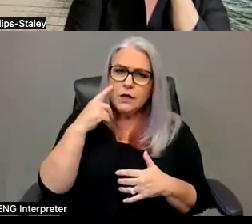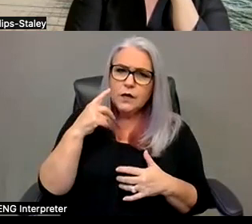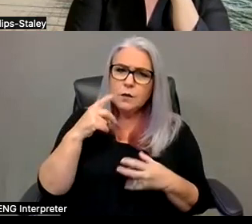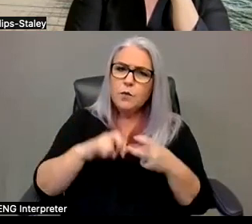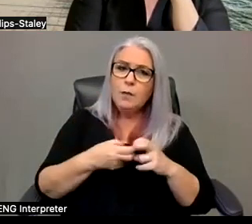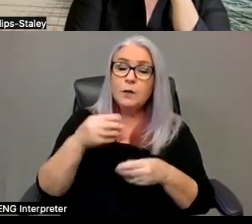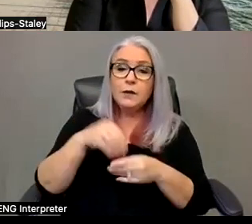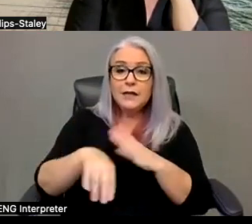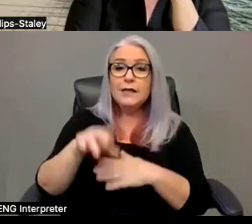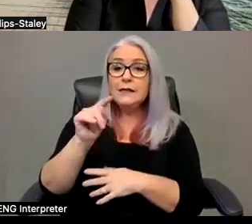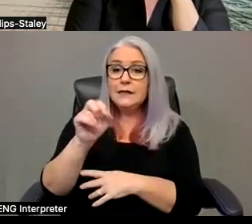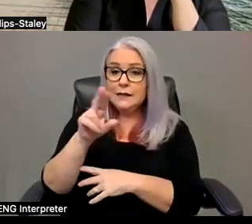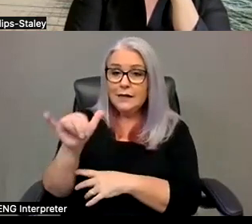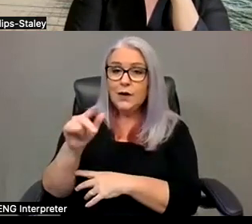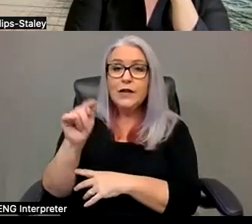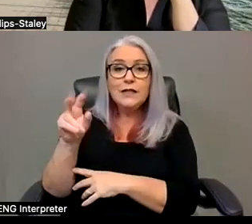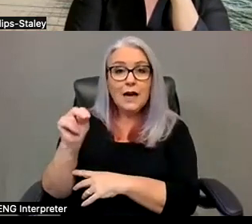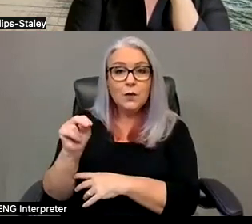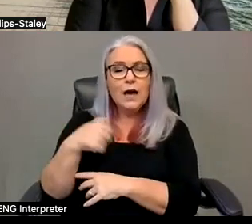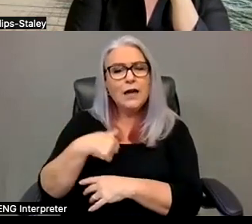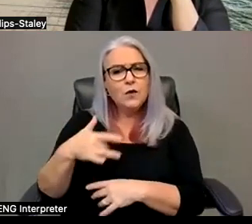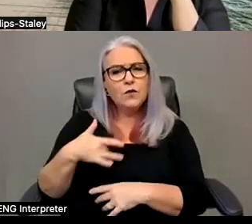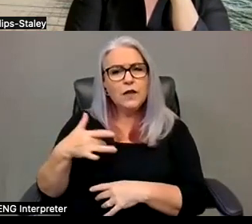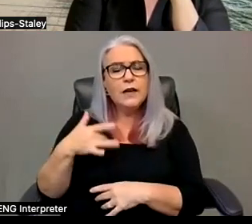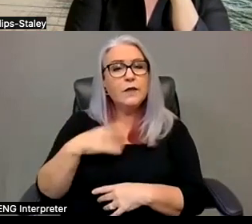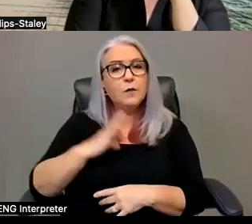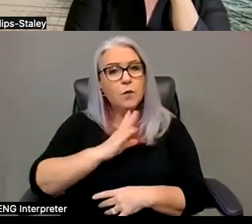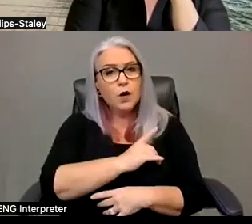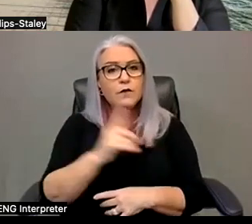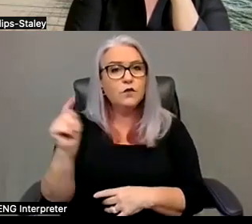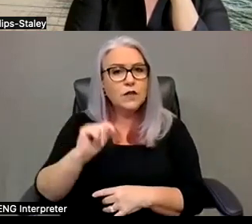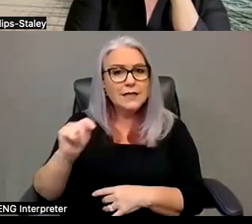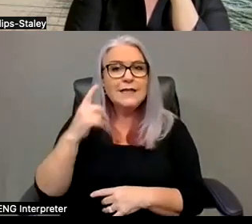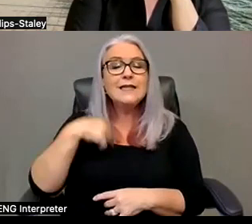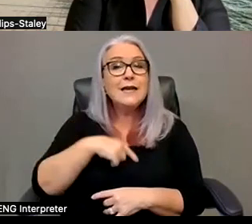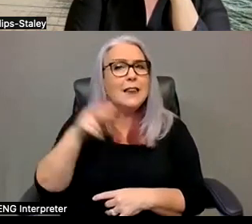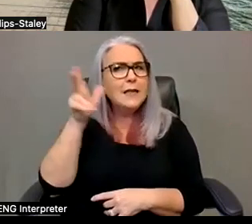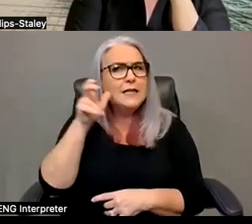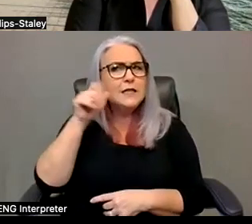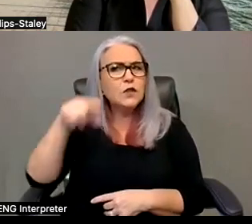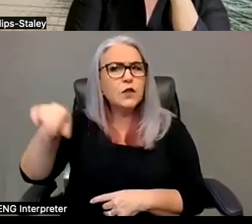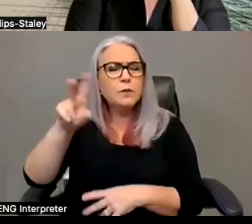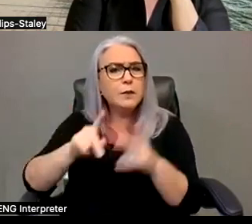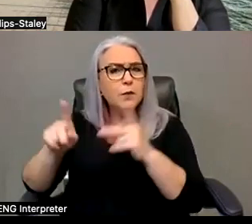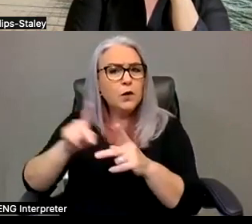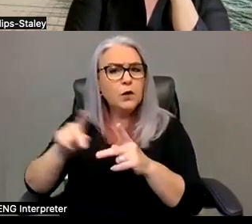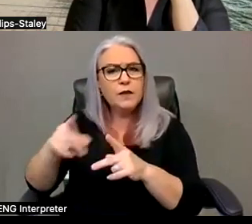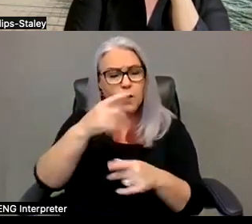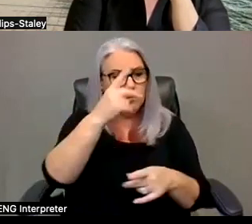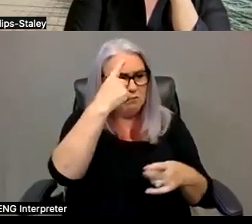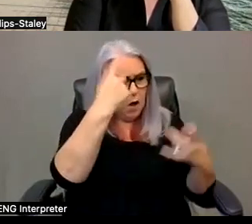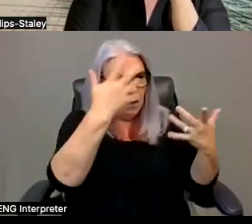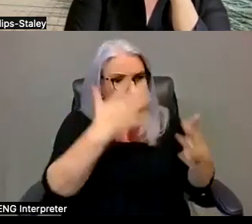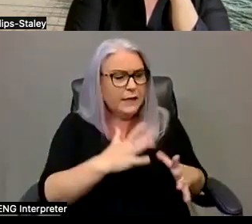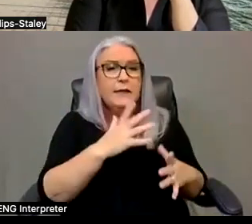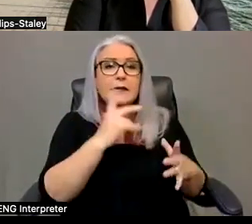now. I don't think the Board of Trustees listens to their residents. They've already formulated their positions. And if you happen to agree with